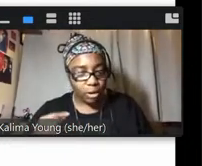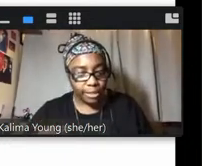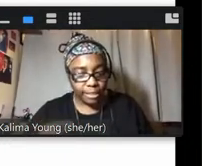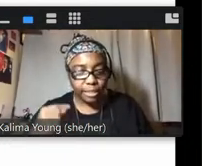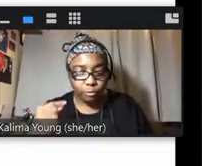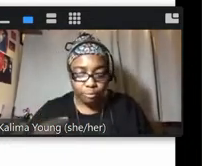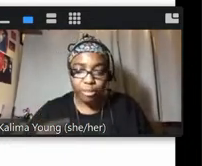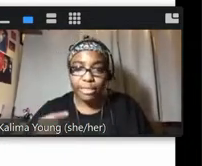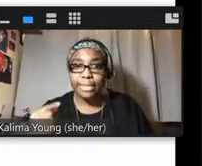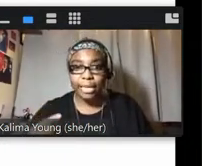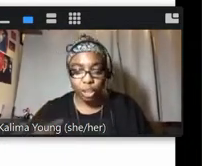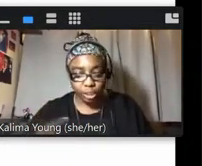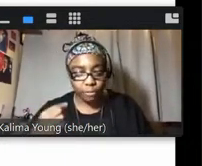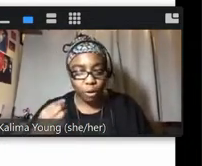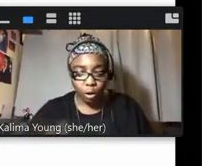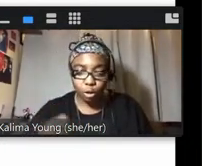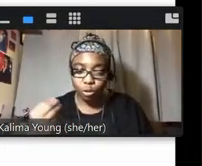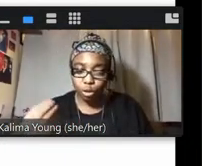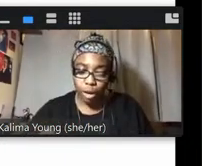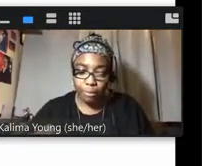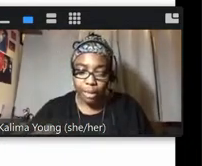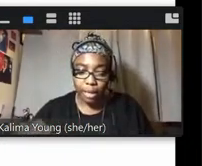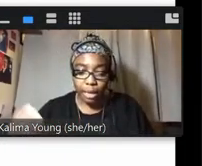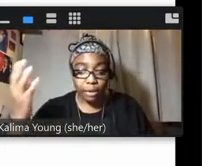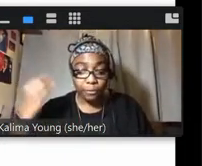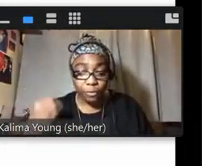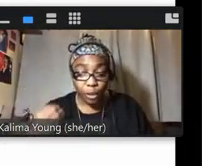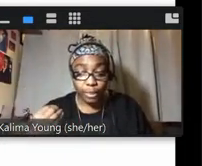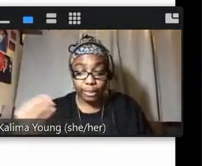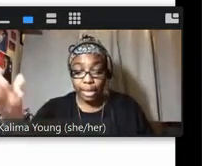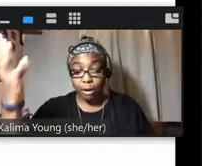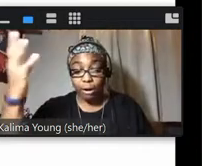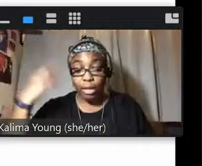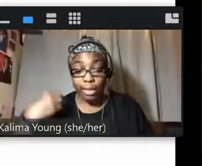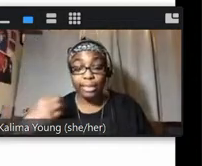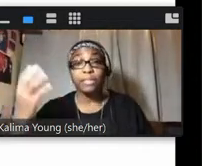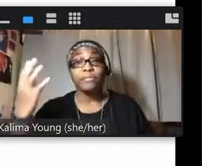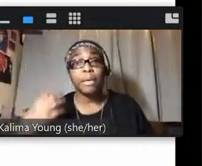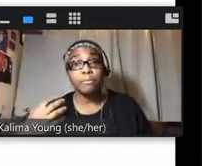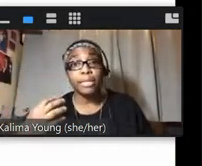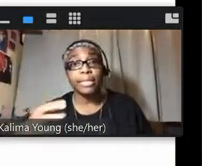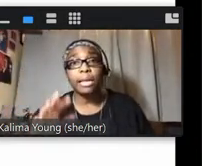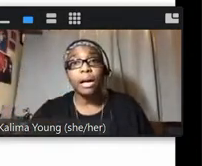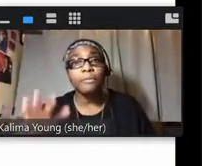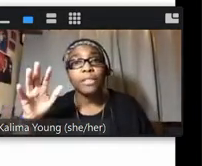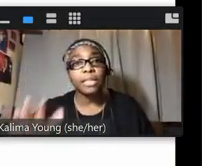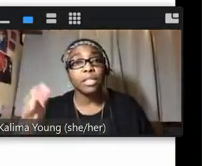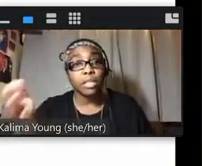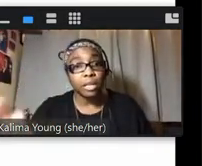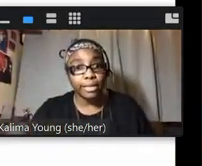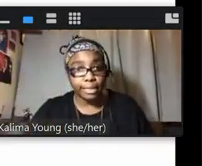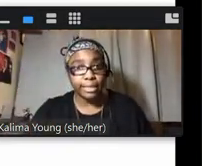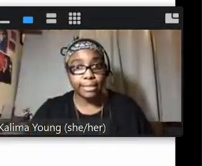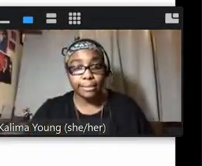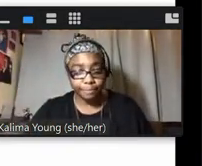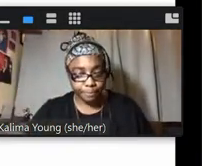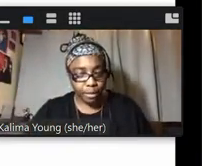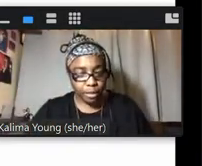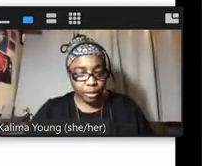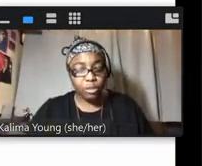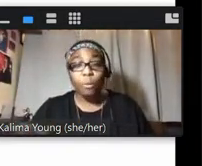Mediated and artistic representations of cultural trauma influence our collective memories of these